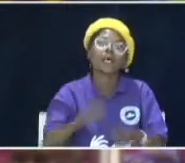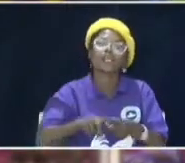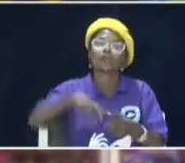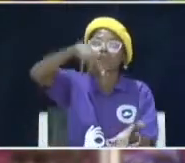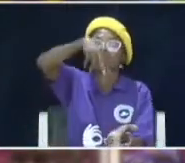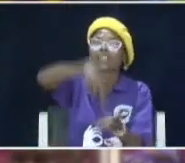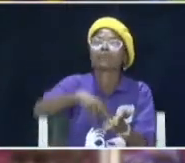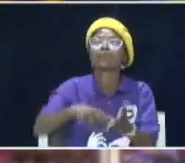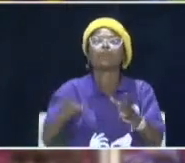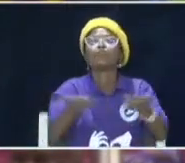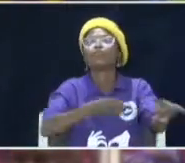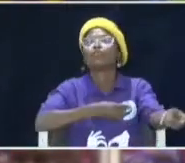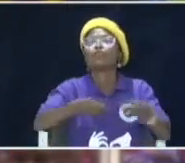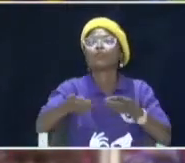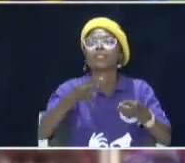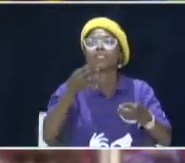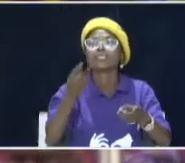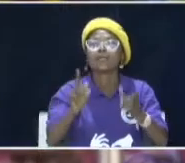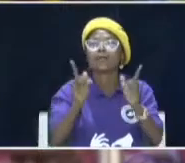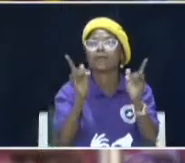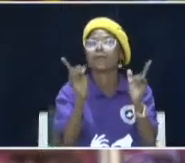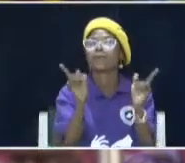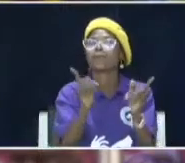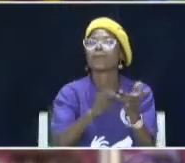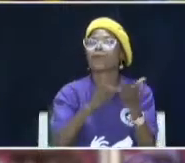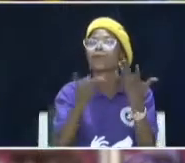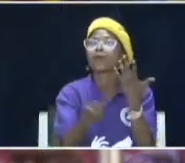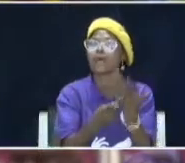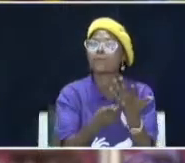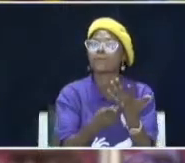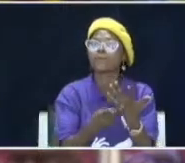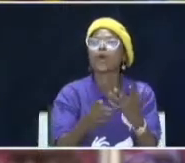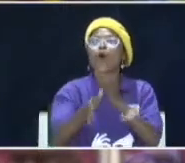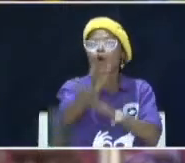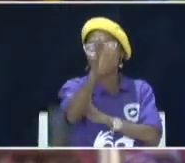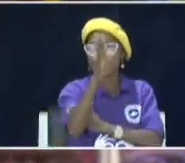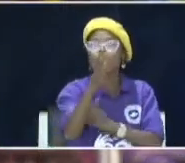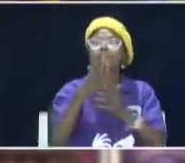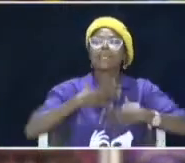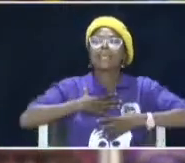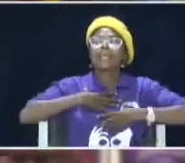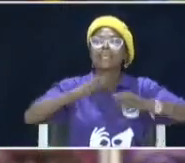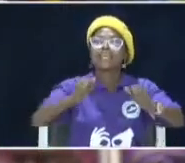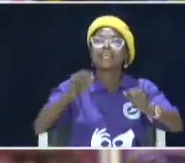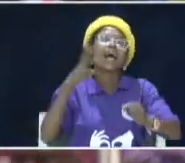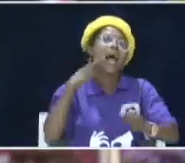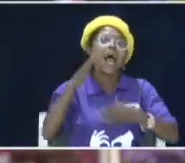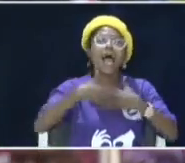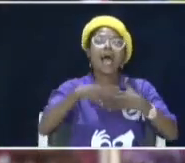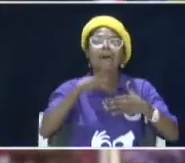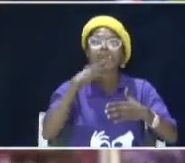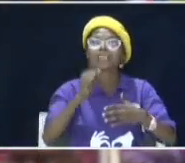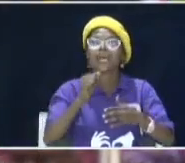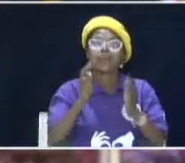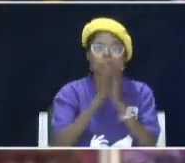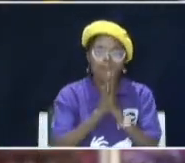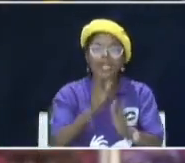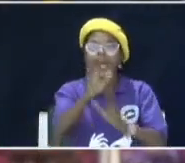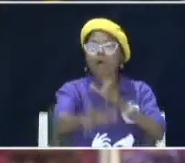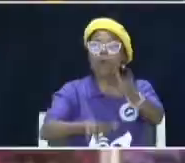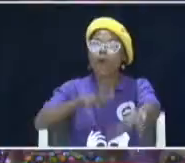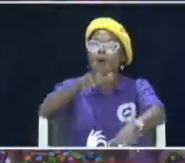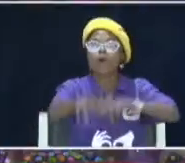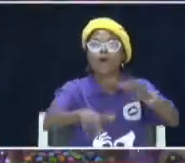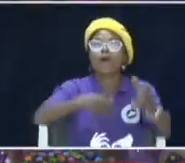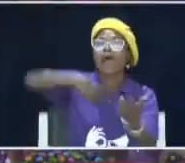solemn assembly, God healed her miraculously after a prayer walk around the auditorium.